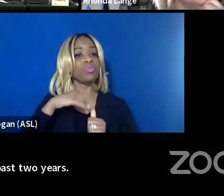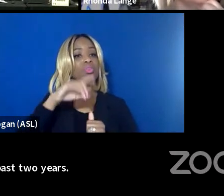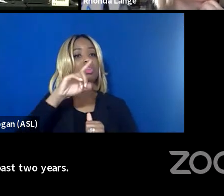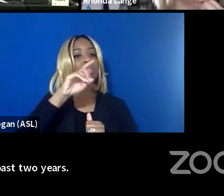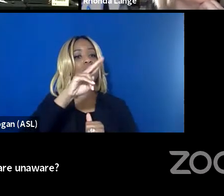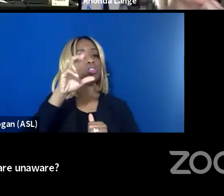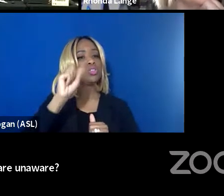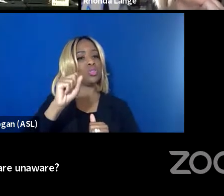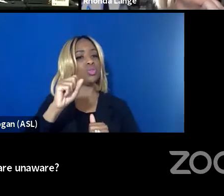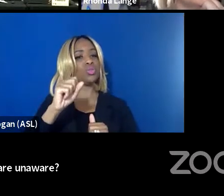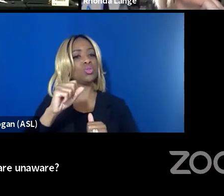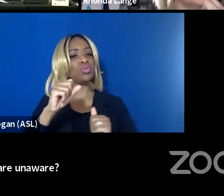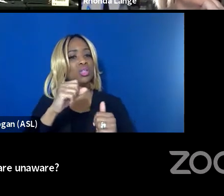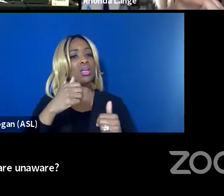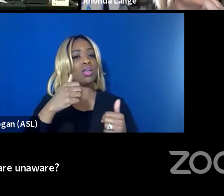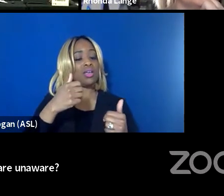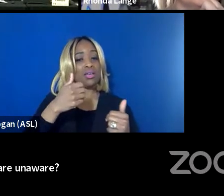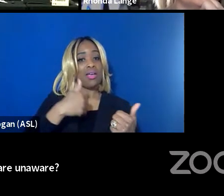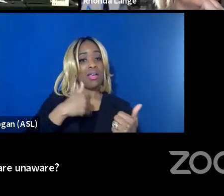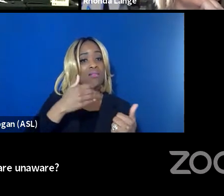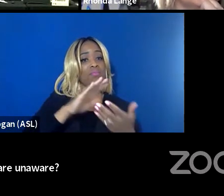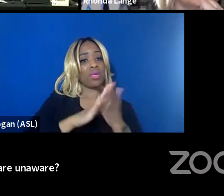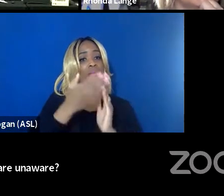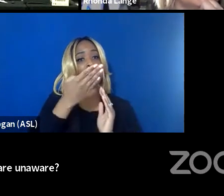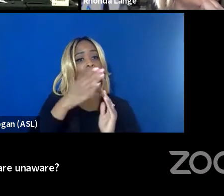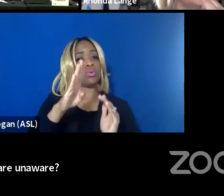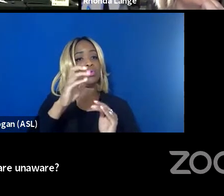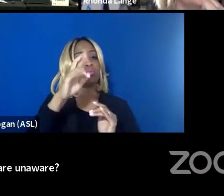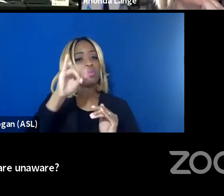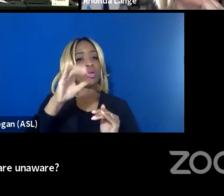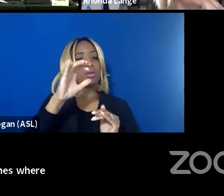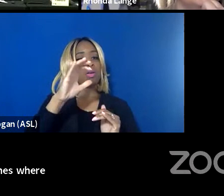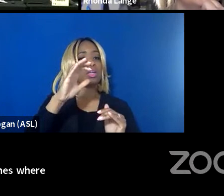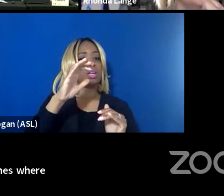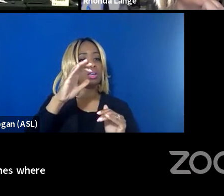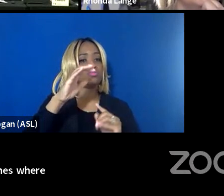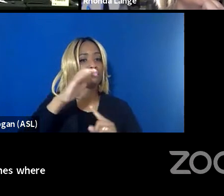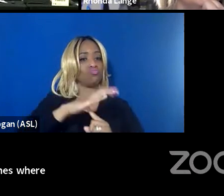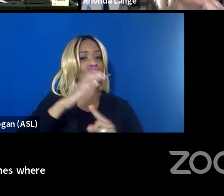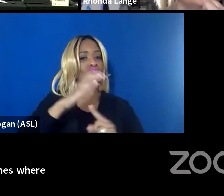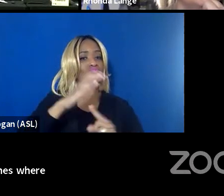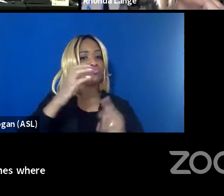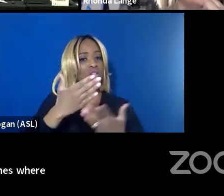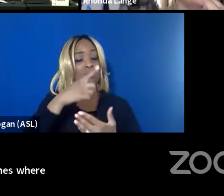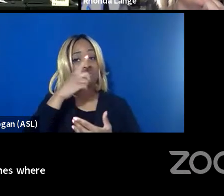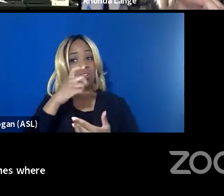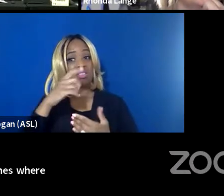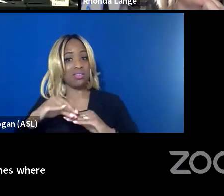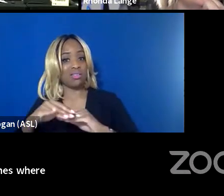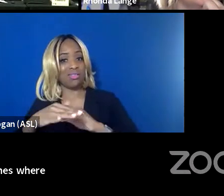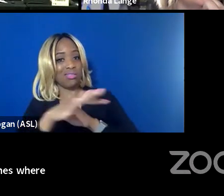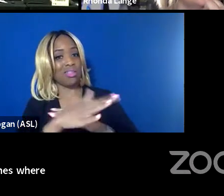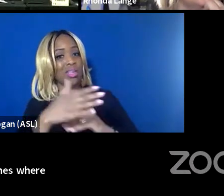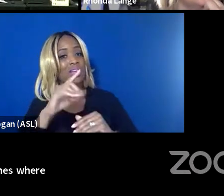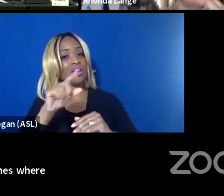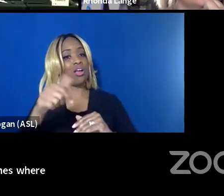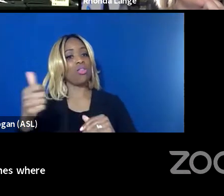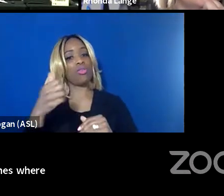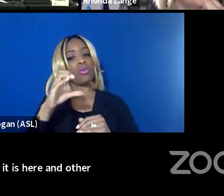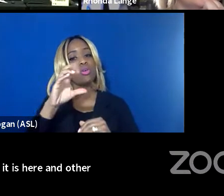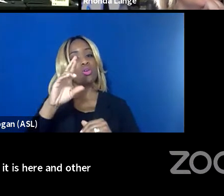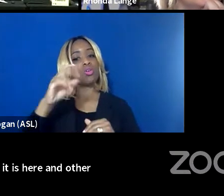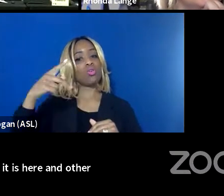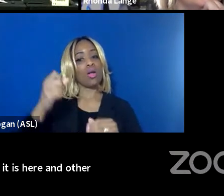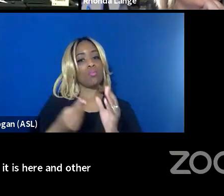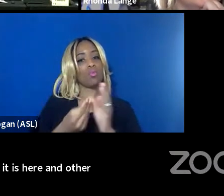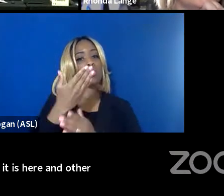soil lends itself to being the blueberry capital that it is here, and for other crops to grow well here in our